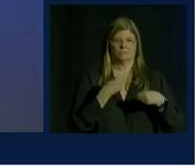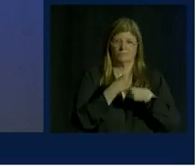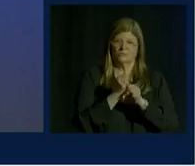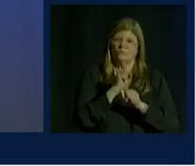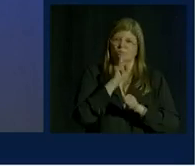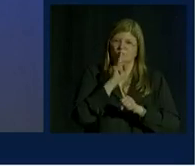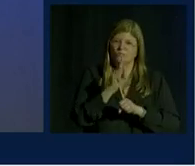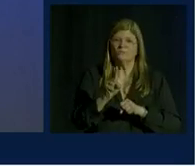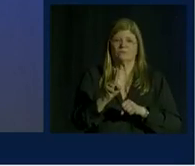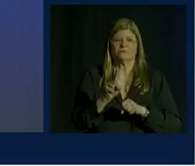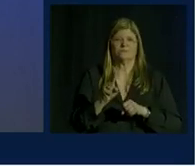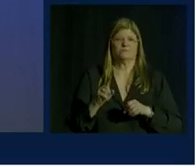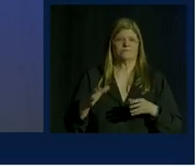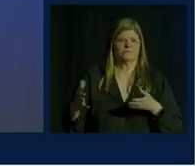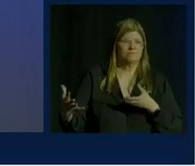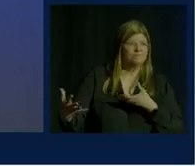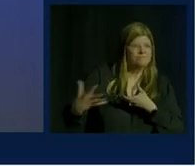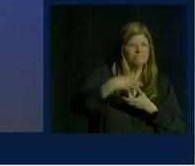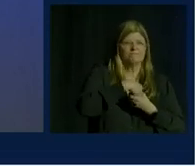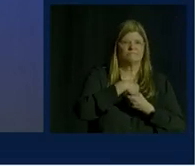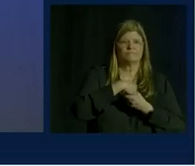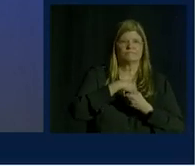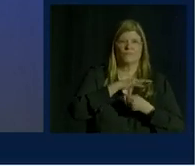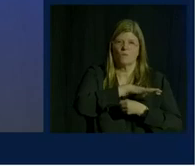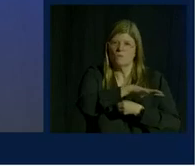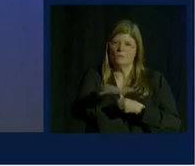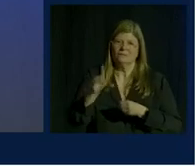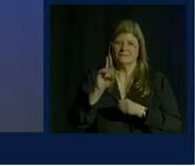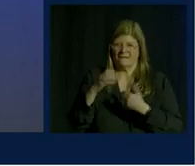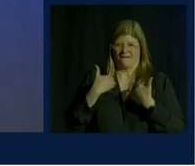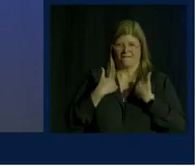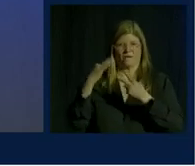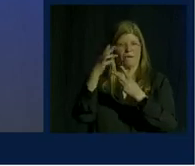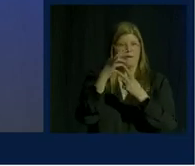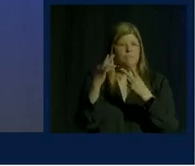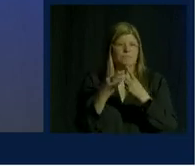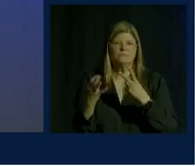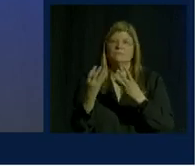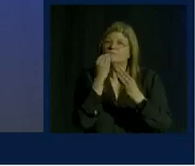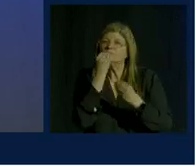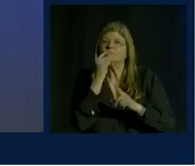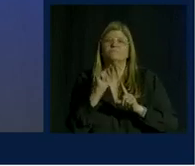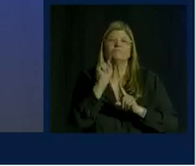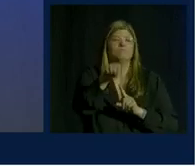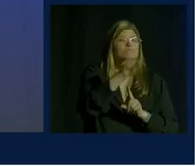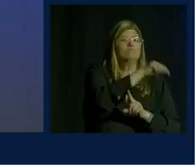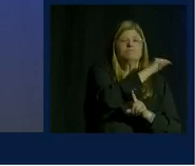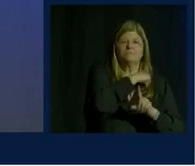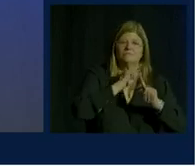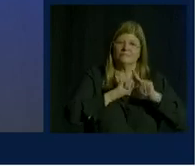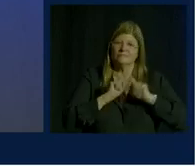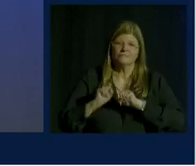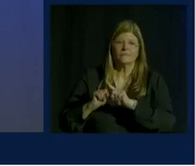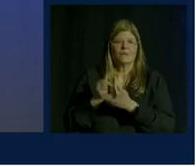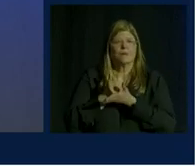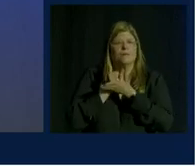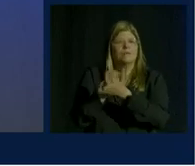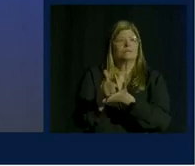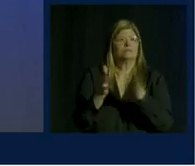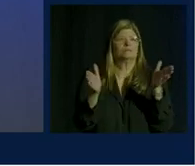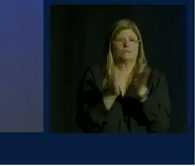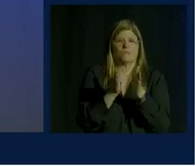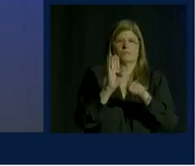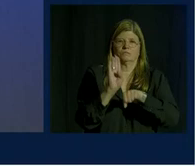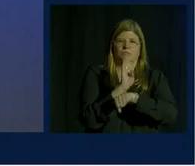that there's options for everyone to eat, and that we're helping as many small businesses and restaurants as possible. And that's one of the things, is that